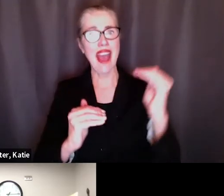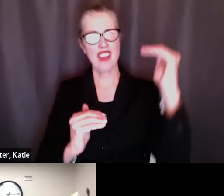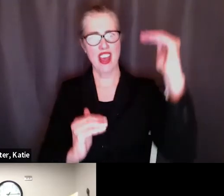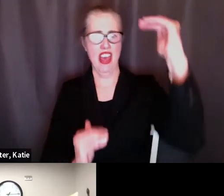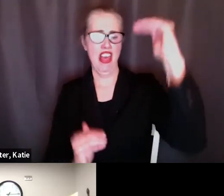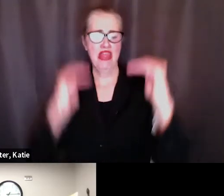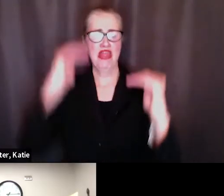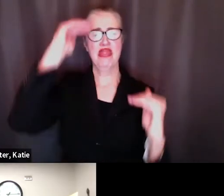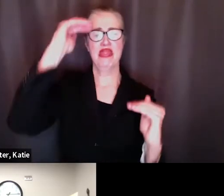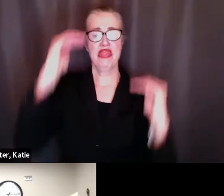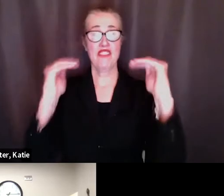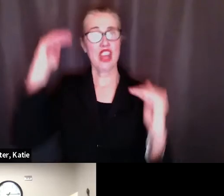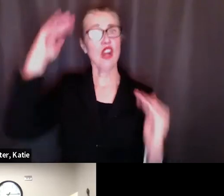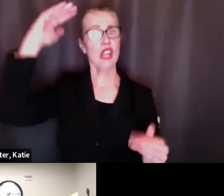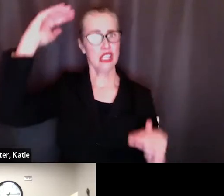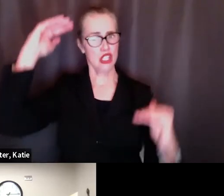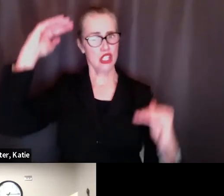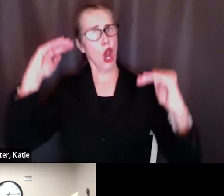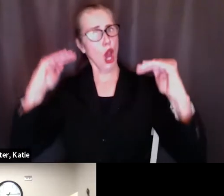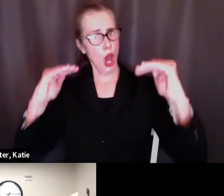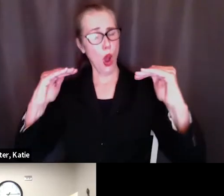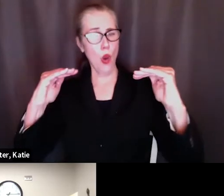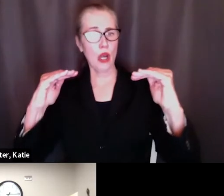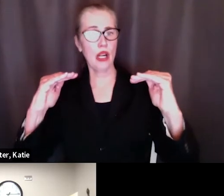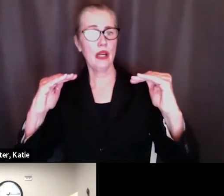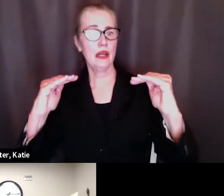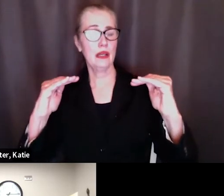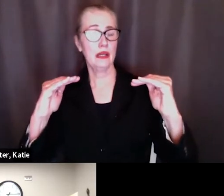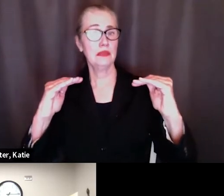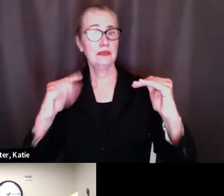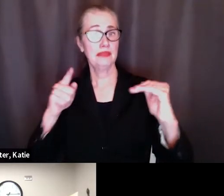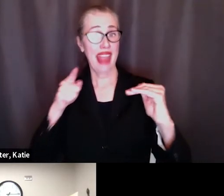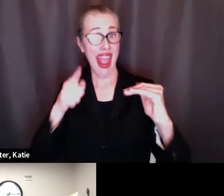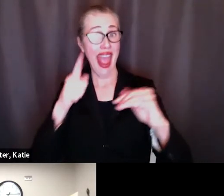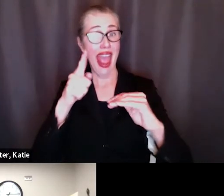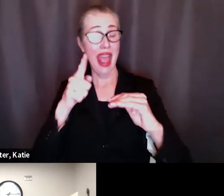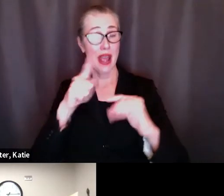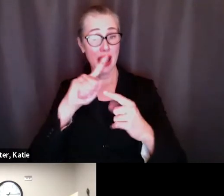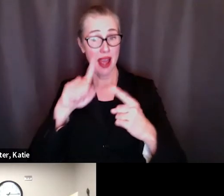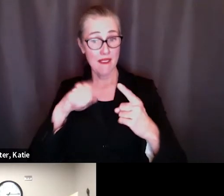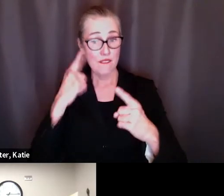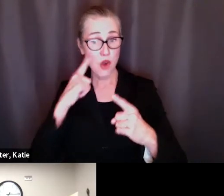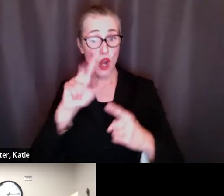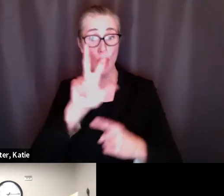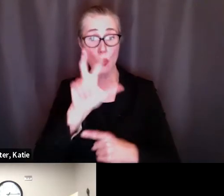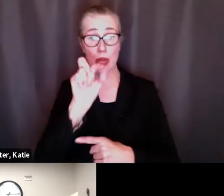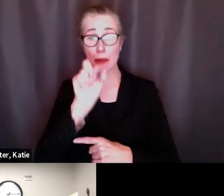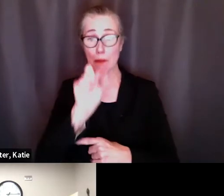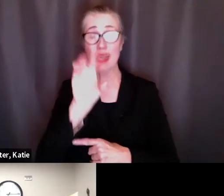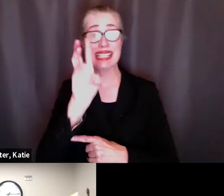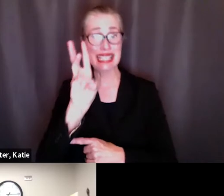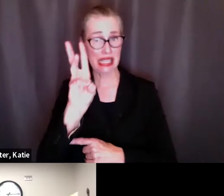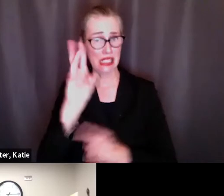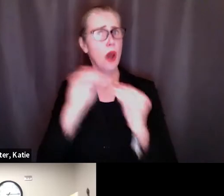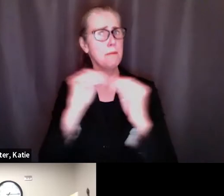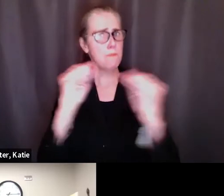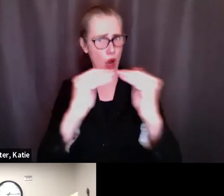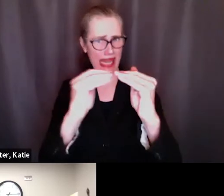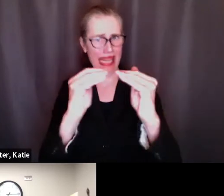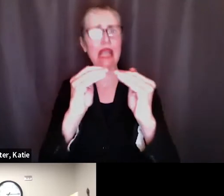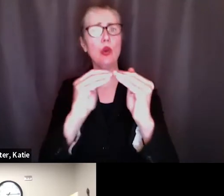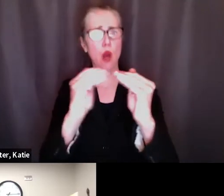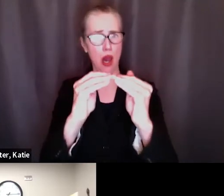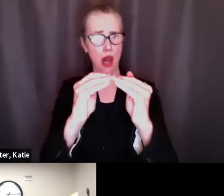please we got the lowest variance here at that time of 3.6 so we had a very equal distribution of